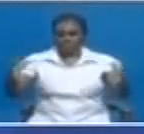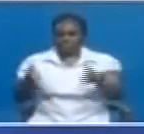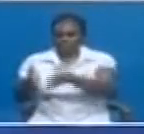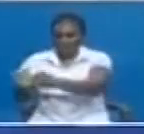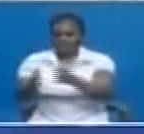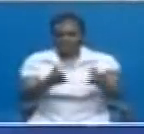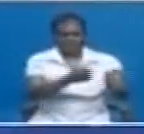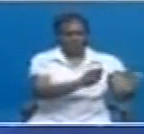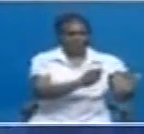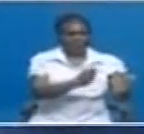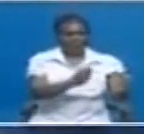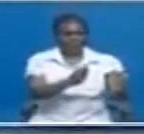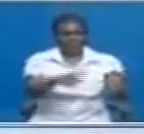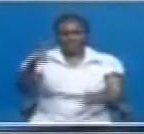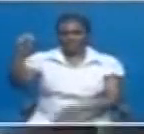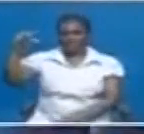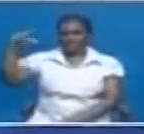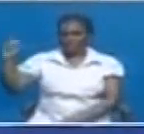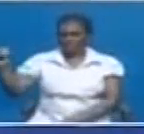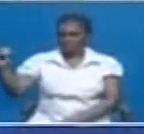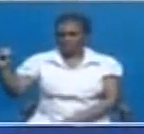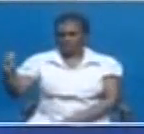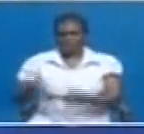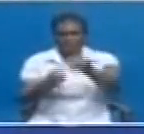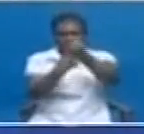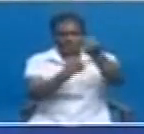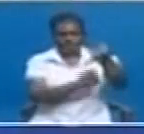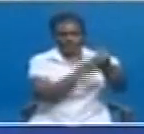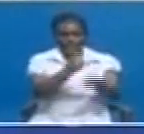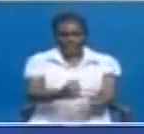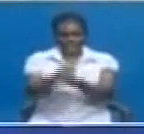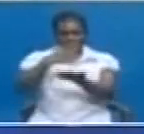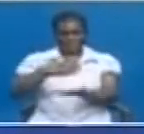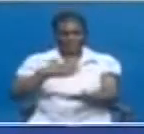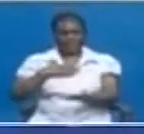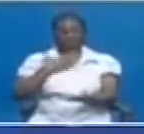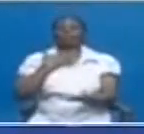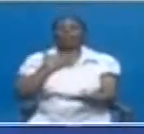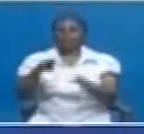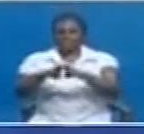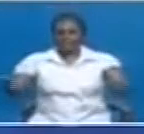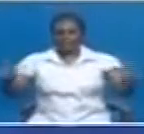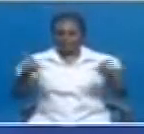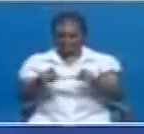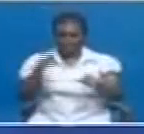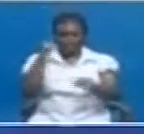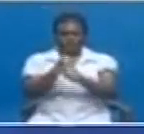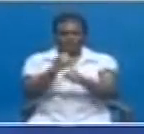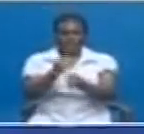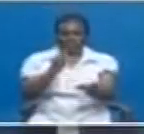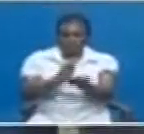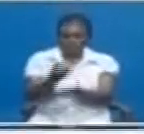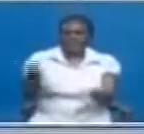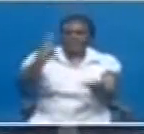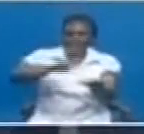infrastructure. Some NGOs who donor us or help us, they need title deeds just to make sure we are really